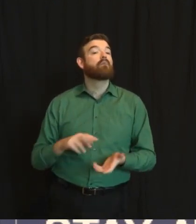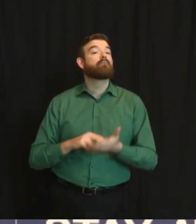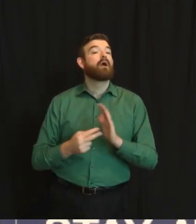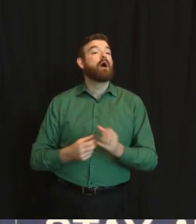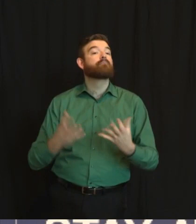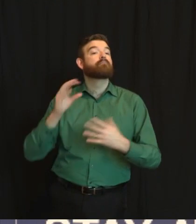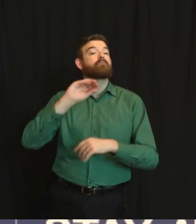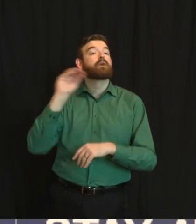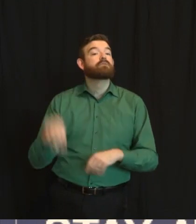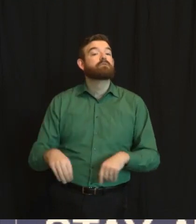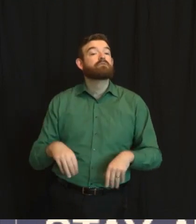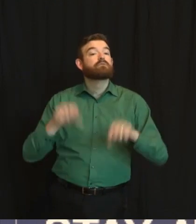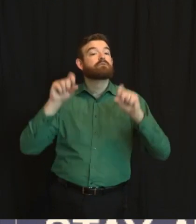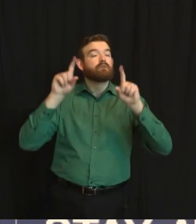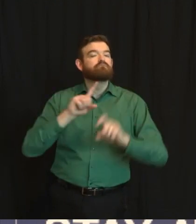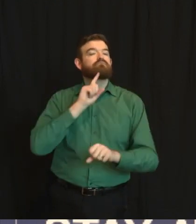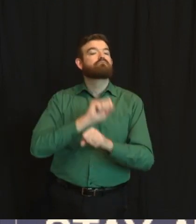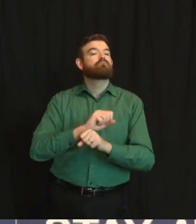43.61%.